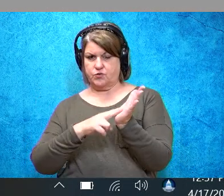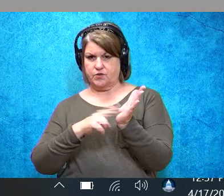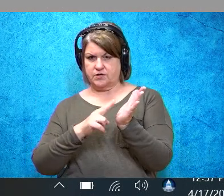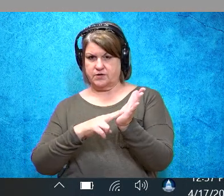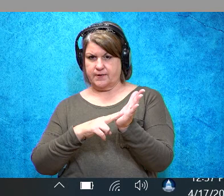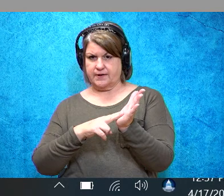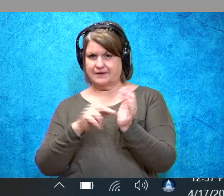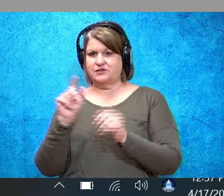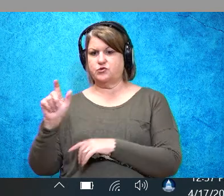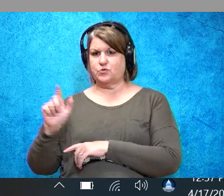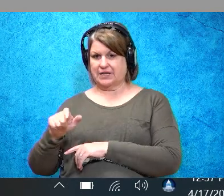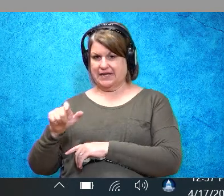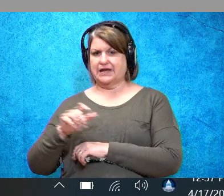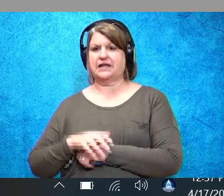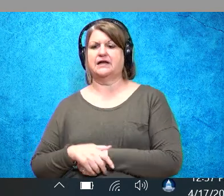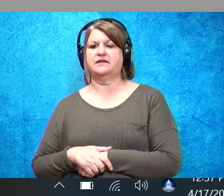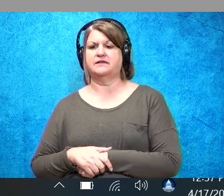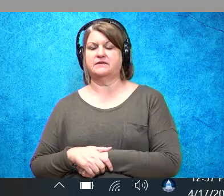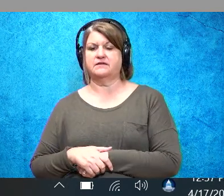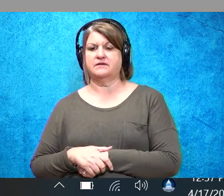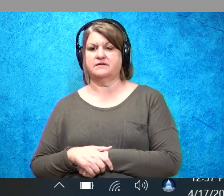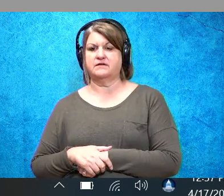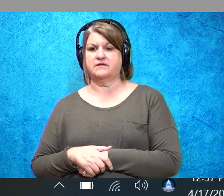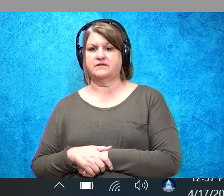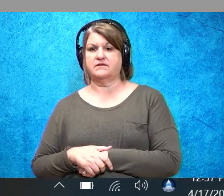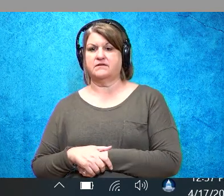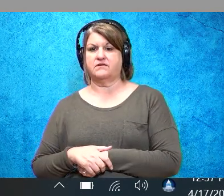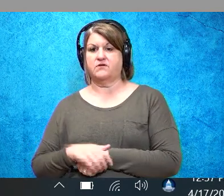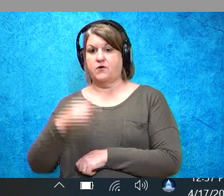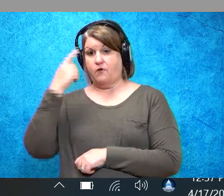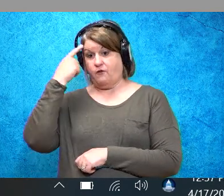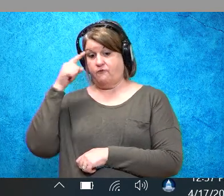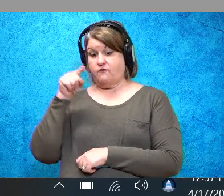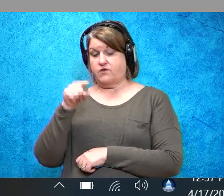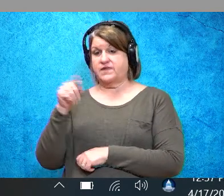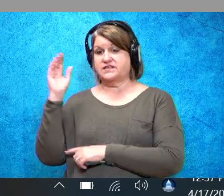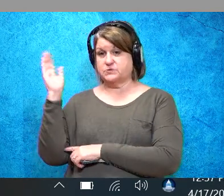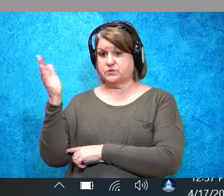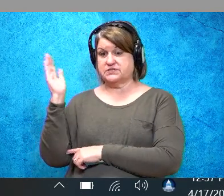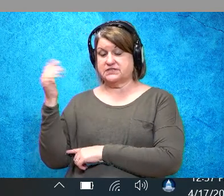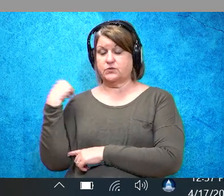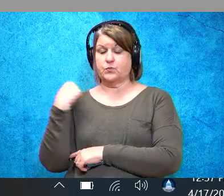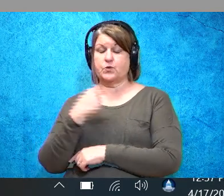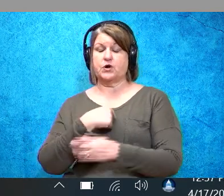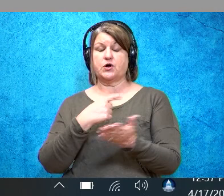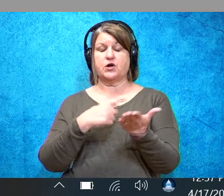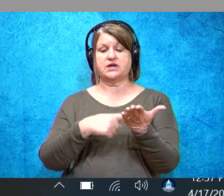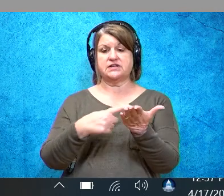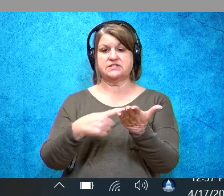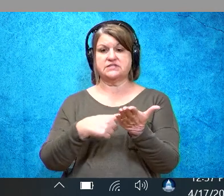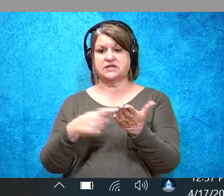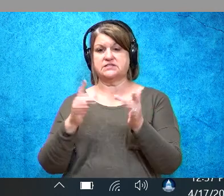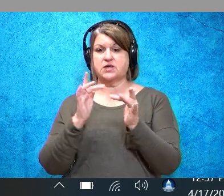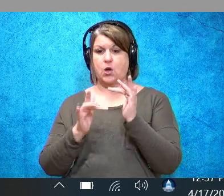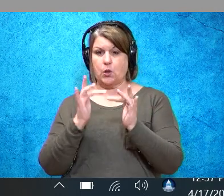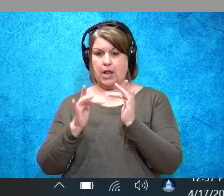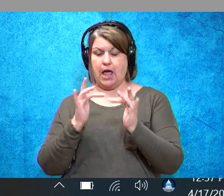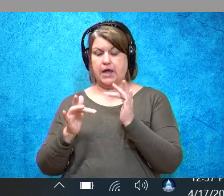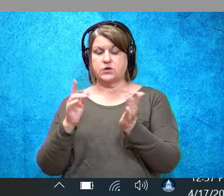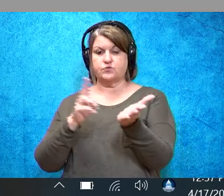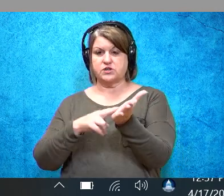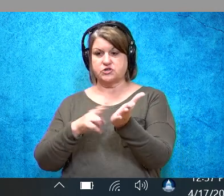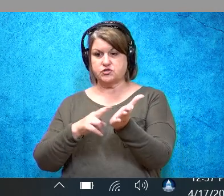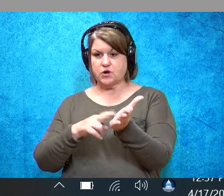register. For the purposes of this presentation, we are going to talk about online registration. And